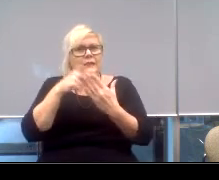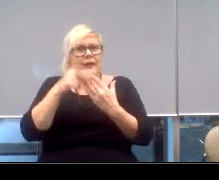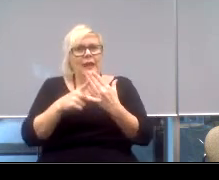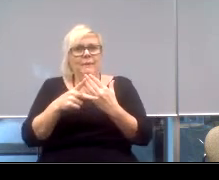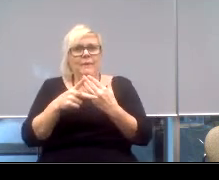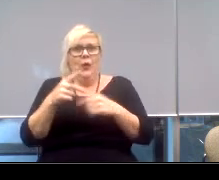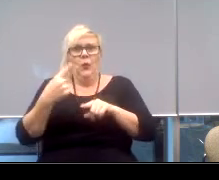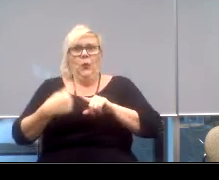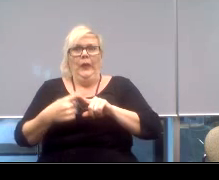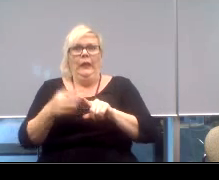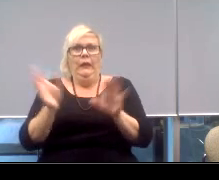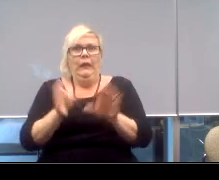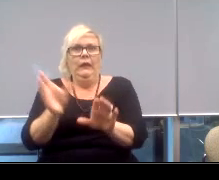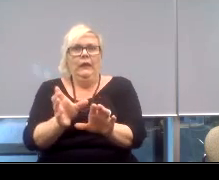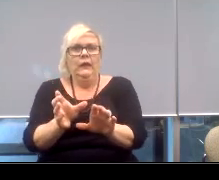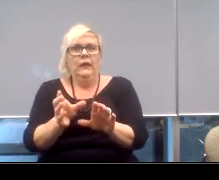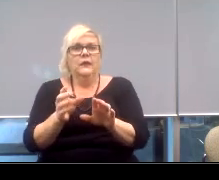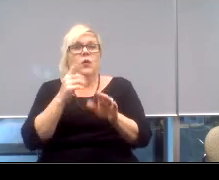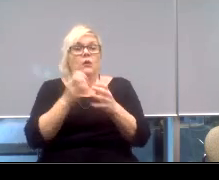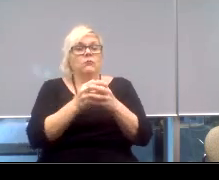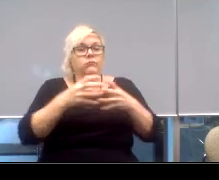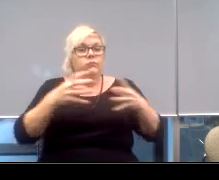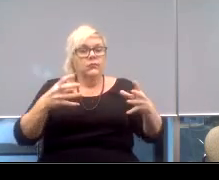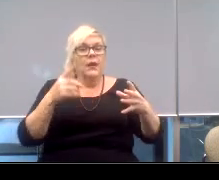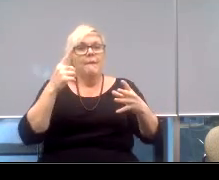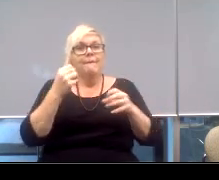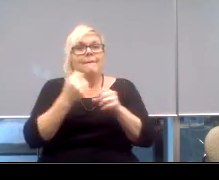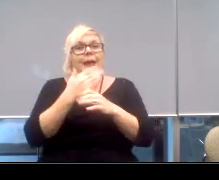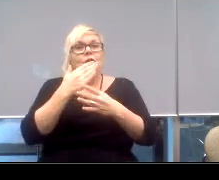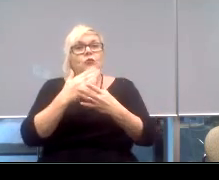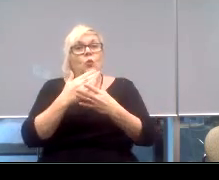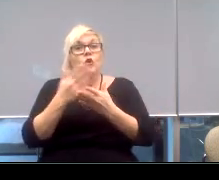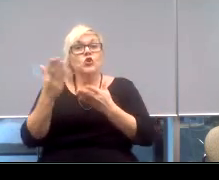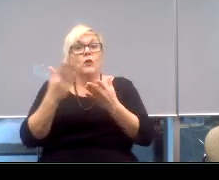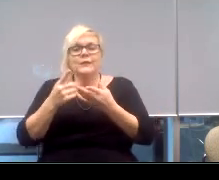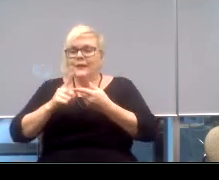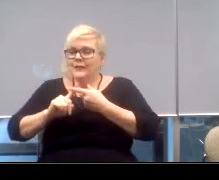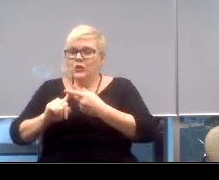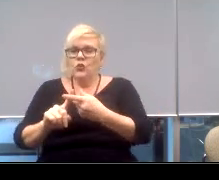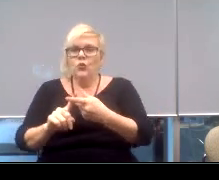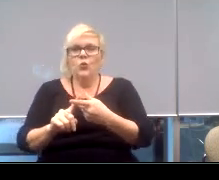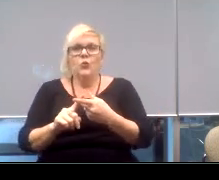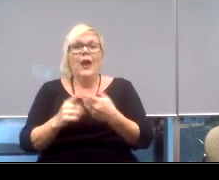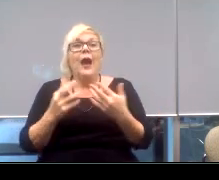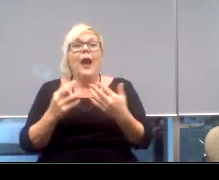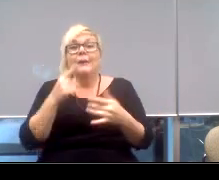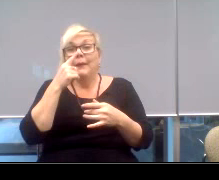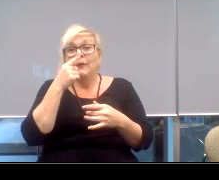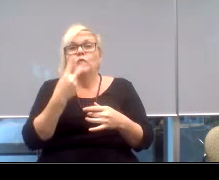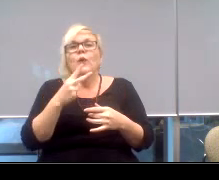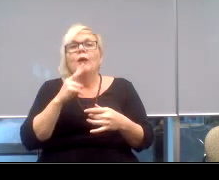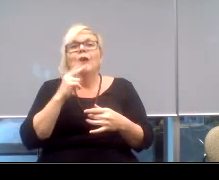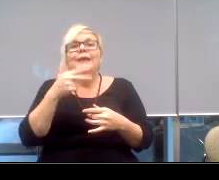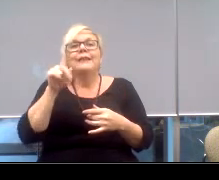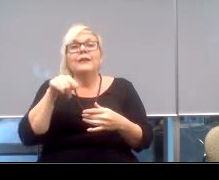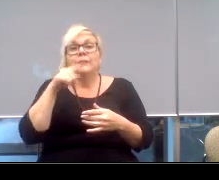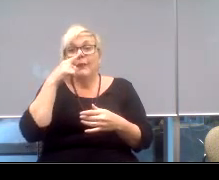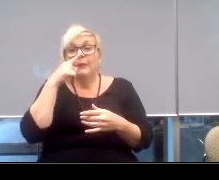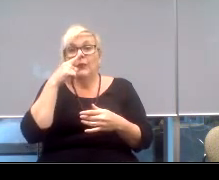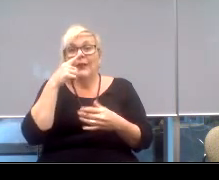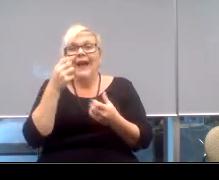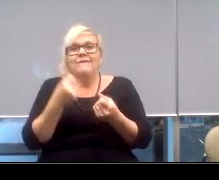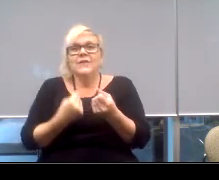the same time as building the scheme, we also need to ensure continuity of service for around 280,000 people who are currently